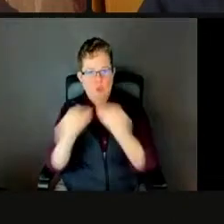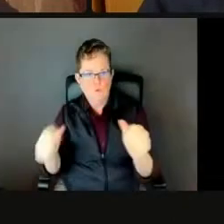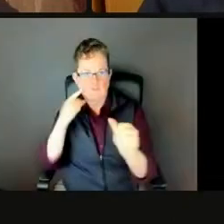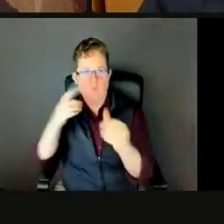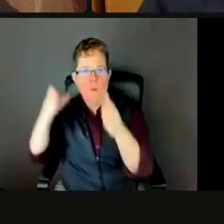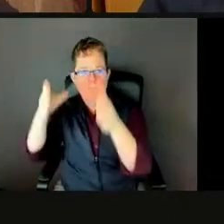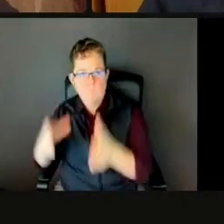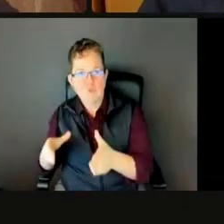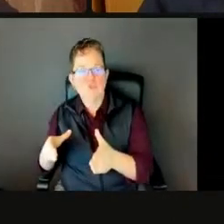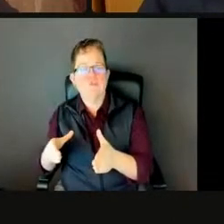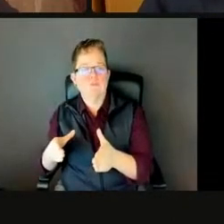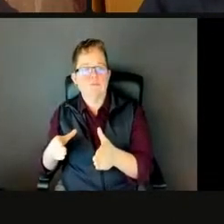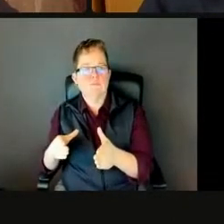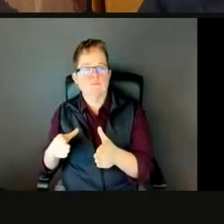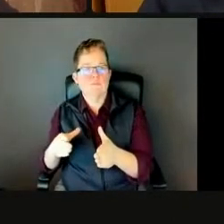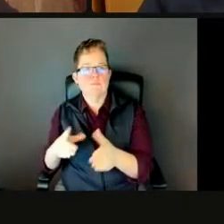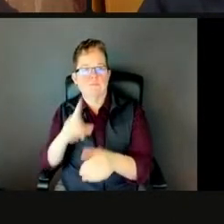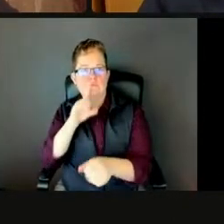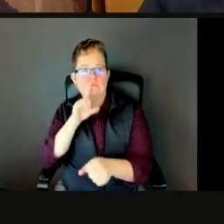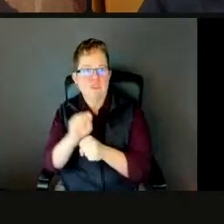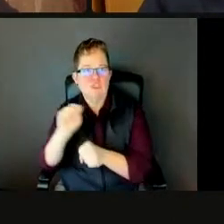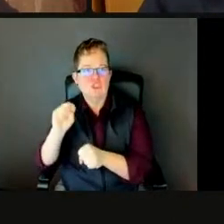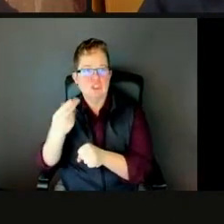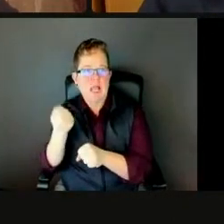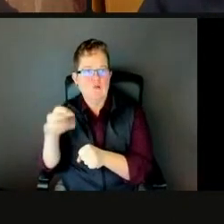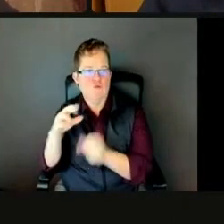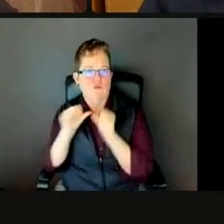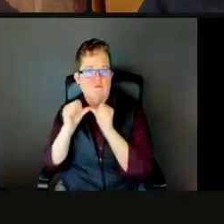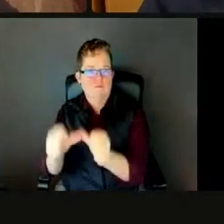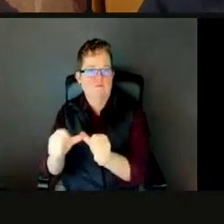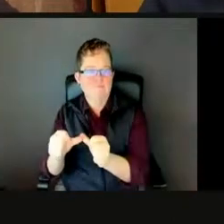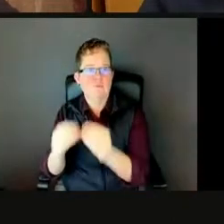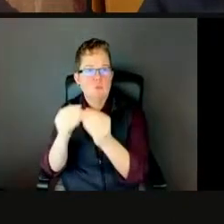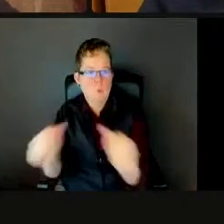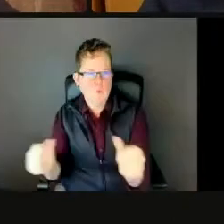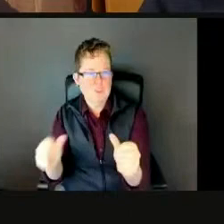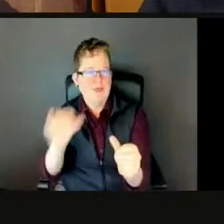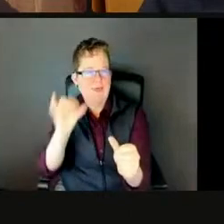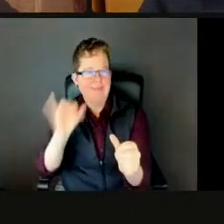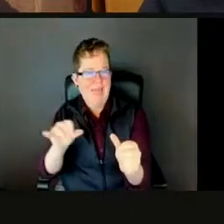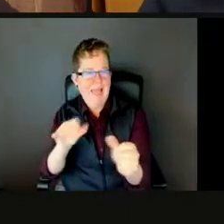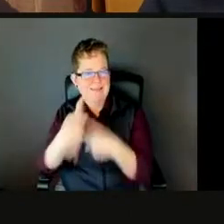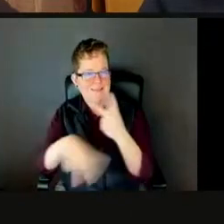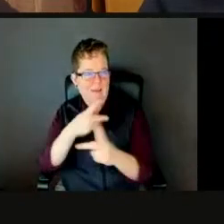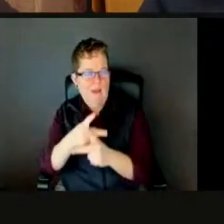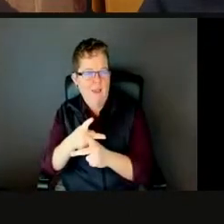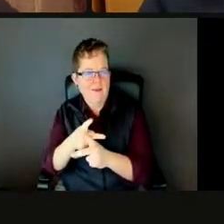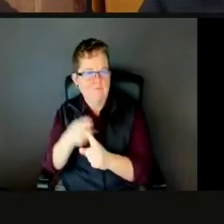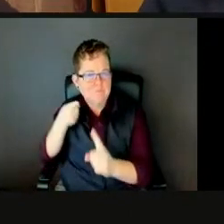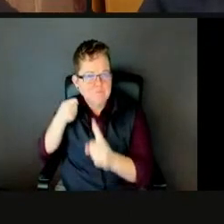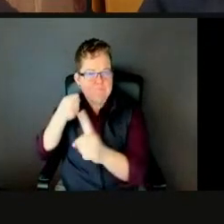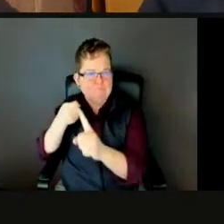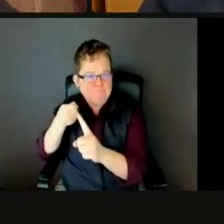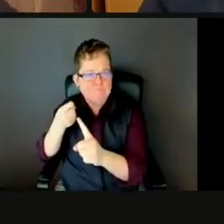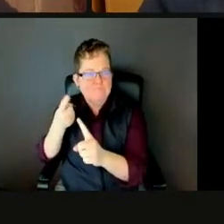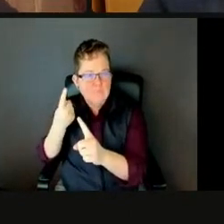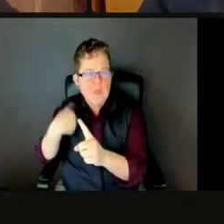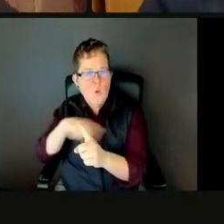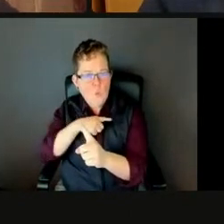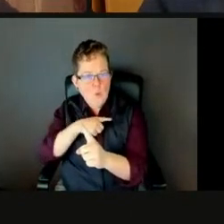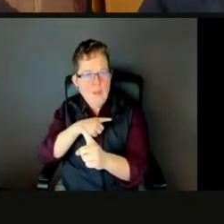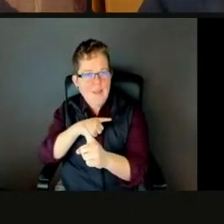a HUD definition shelter solution. So that's the kind of direction that these and